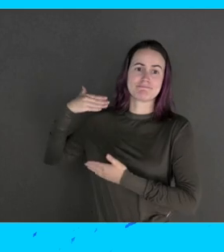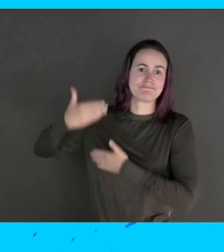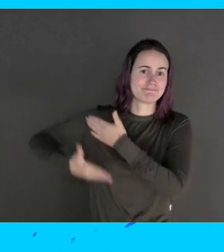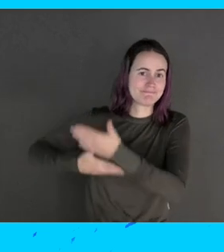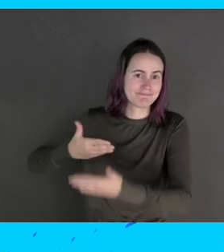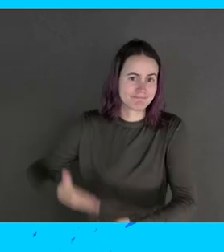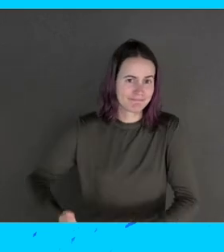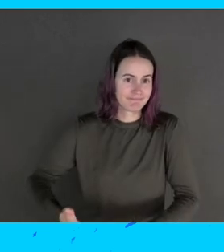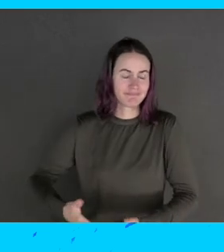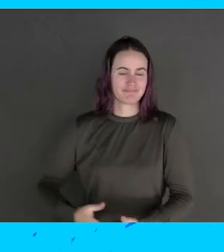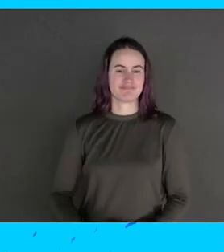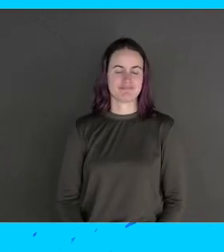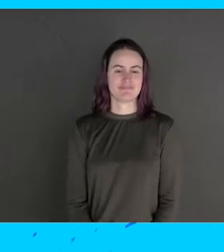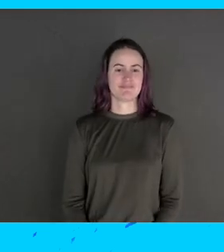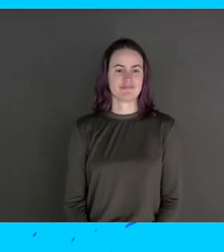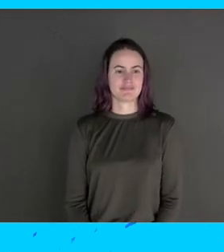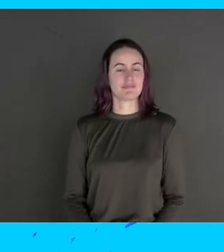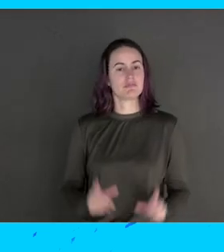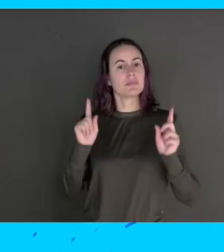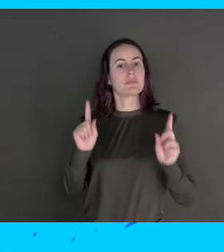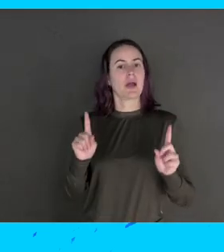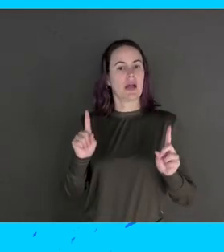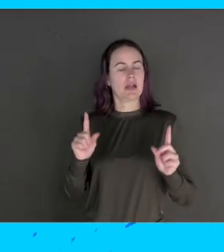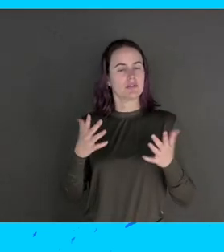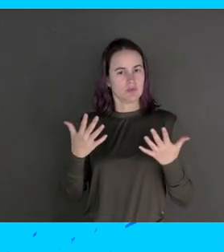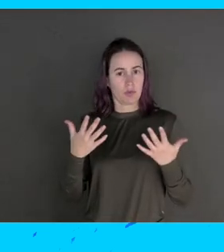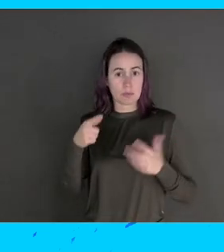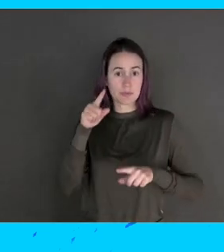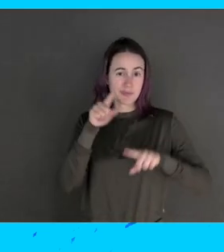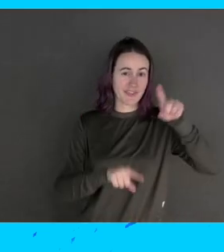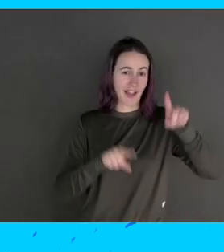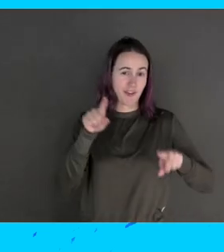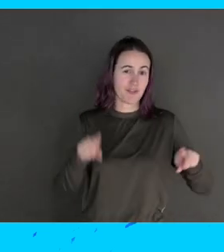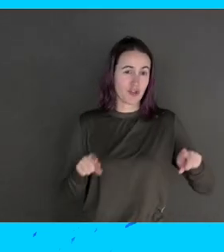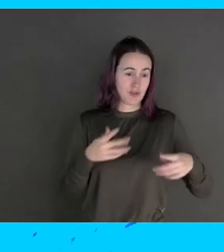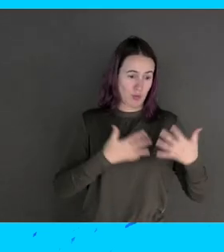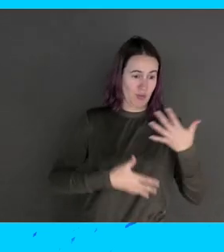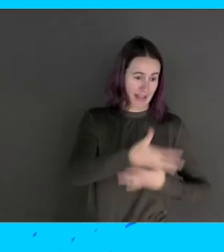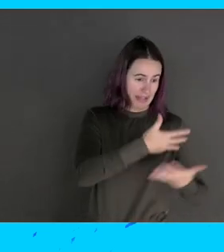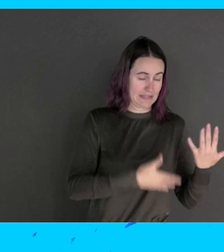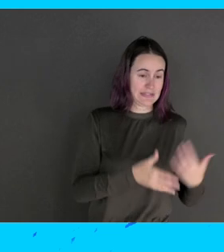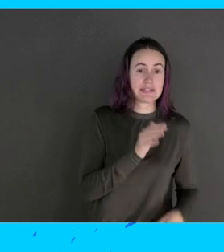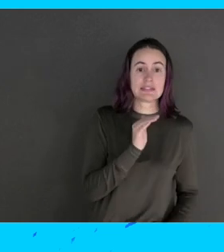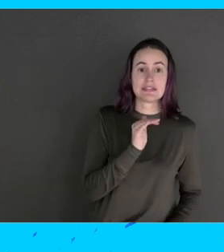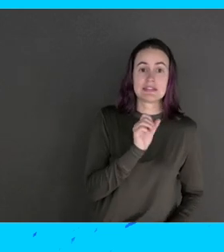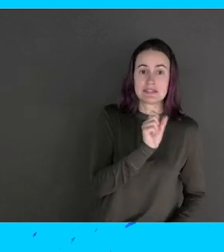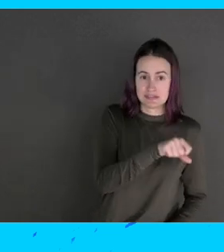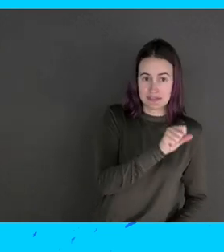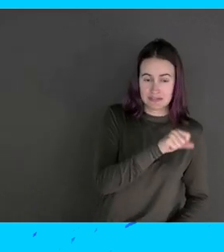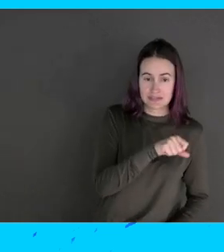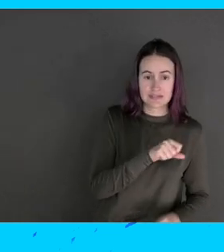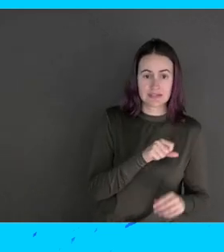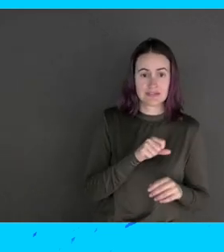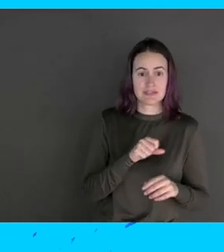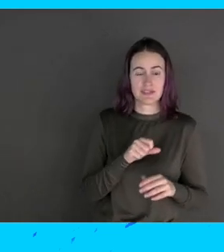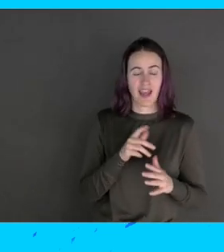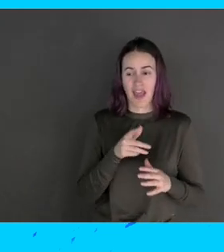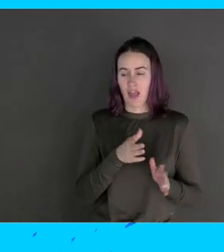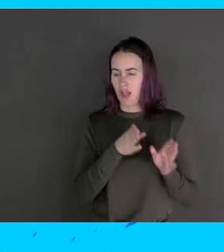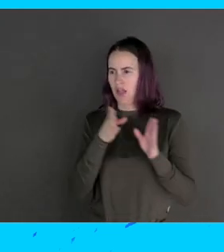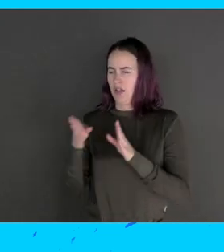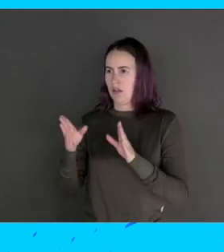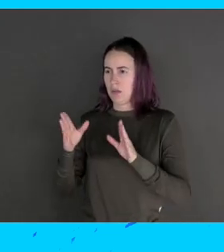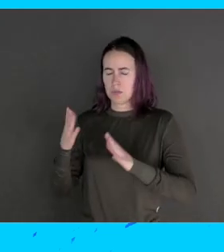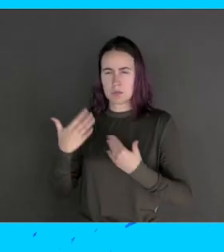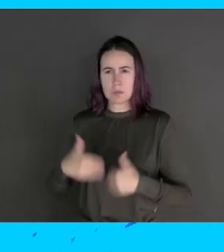but we are a very diverse society on one hand, but extremely violent in the other hand,